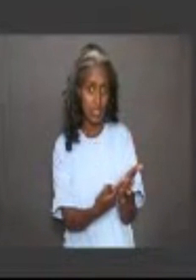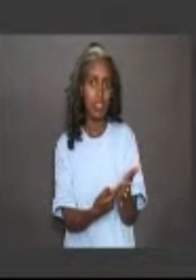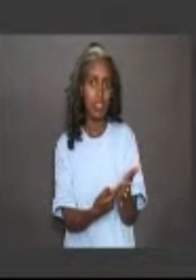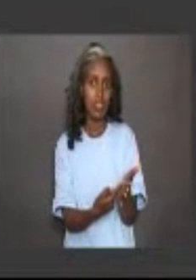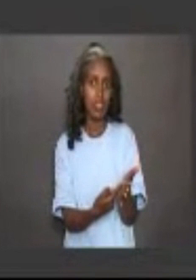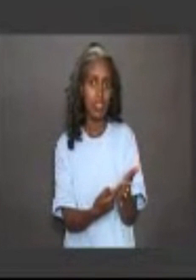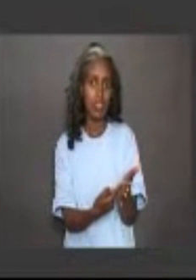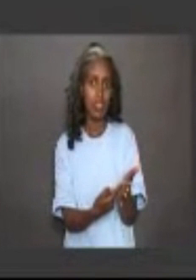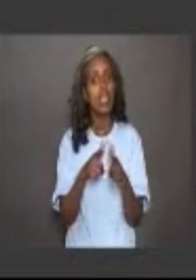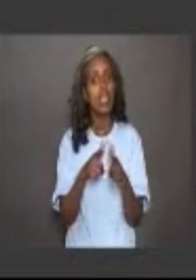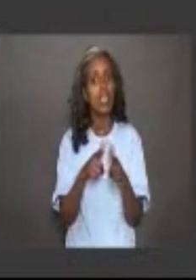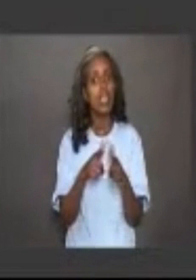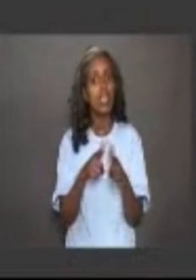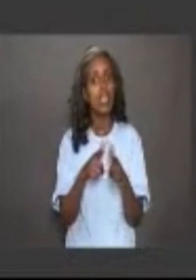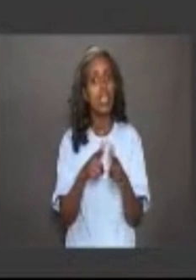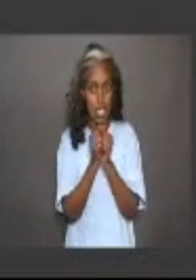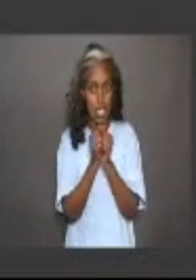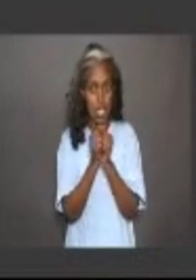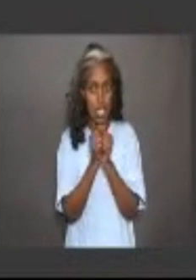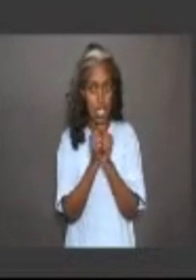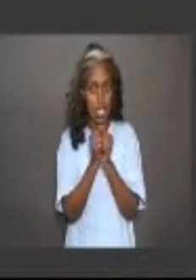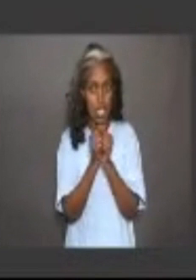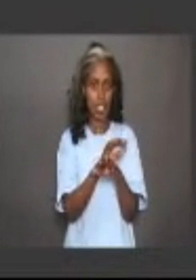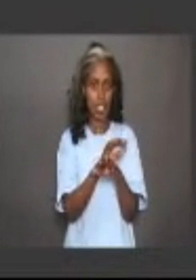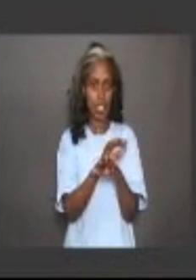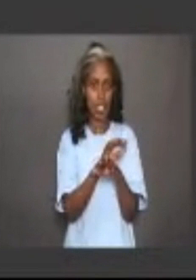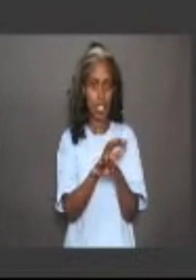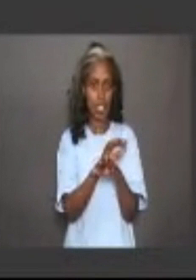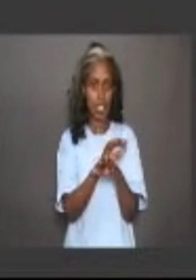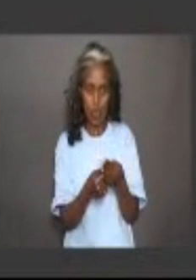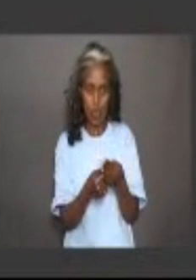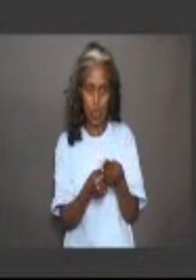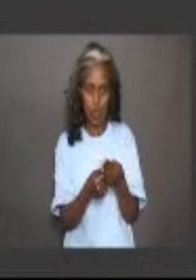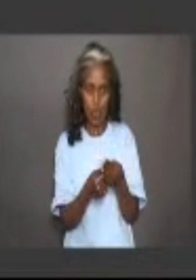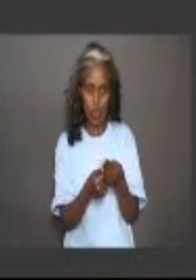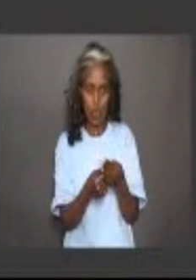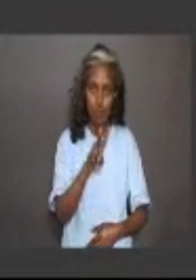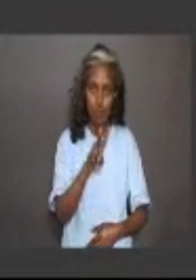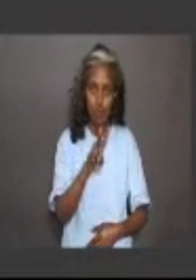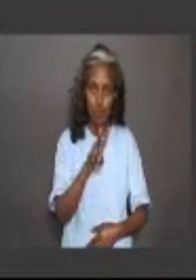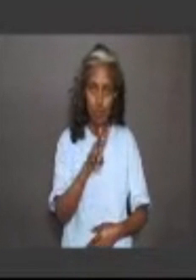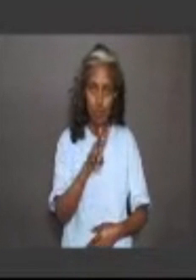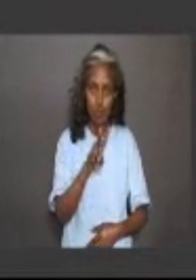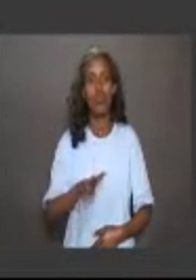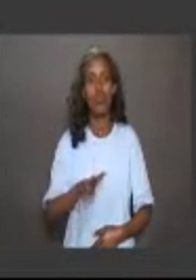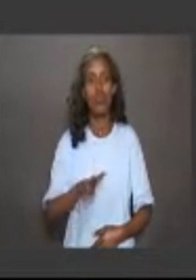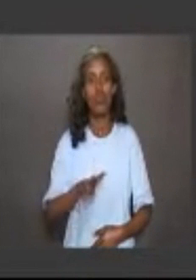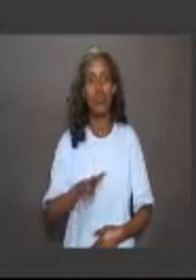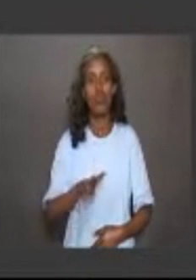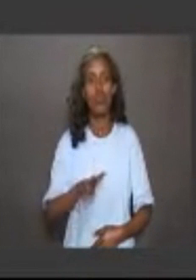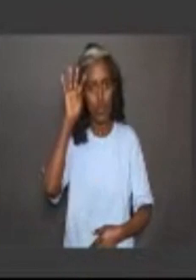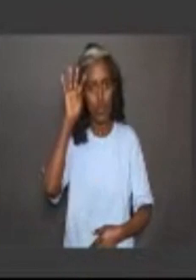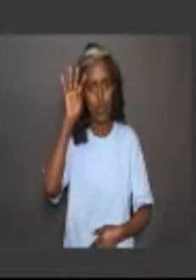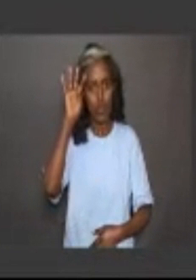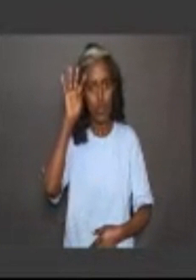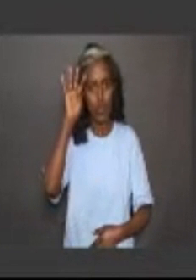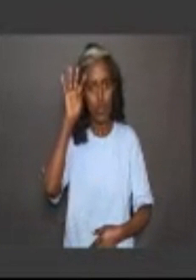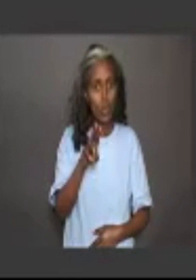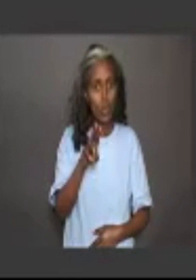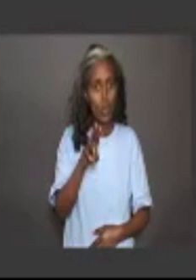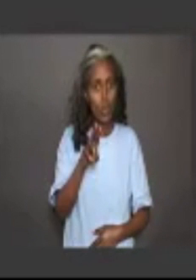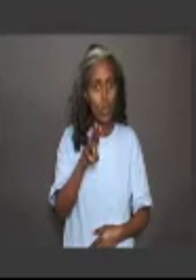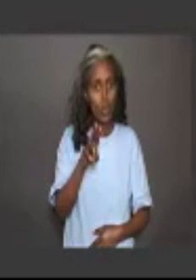common factor is therefore 2 to the power of 4, or 16.